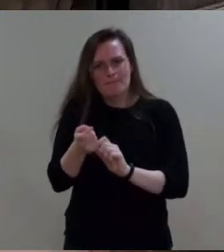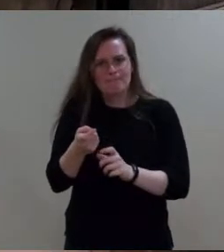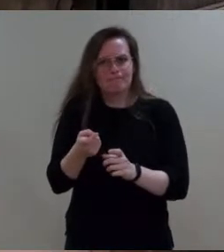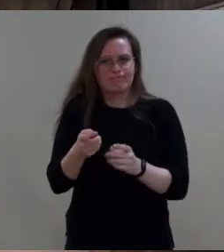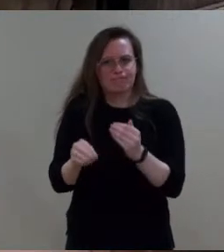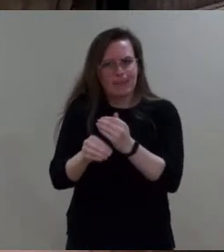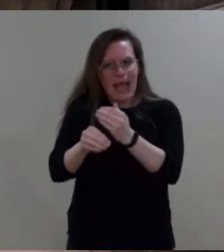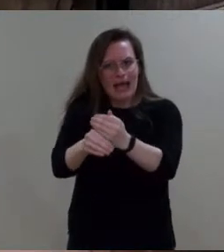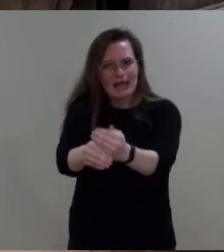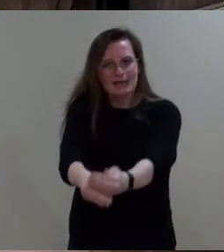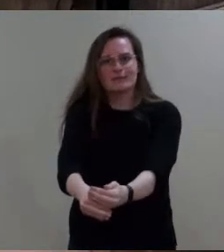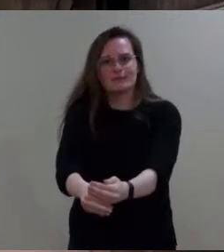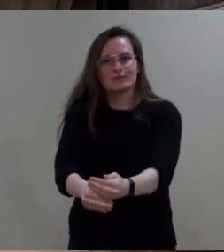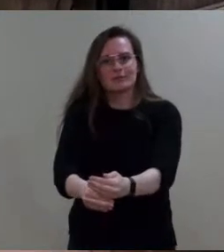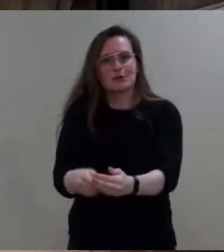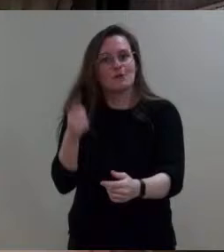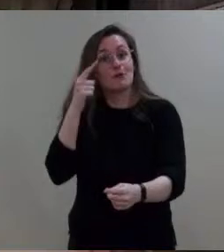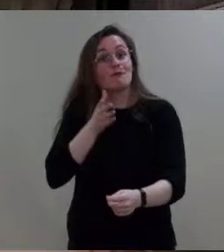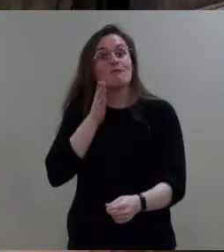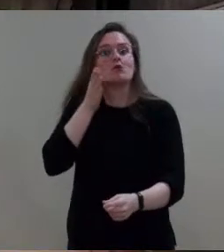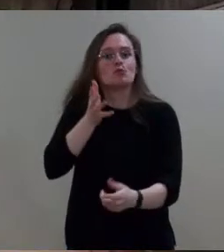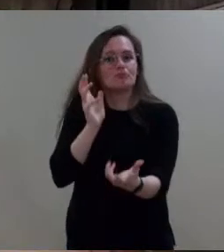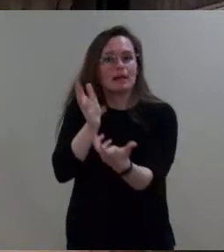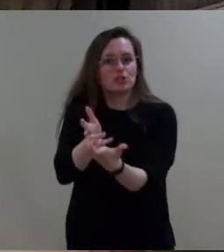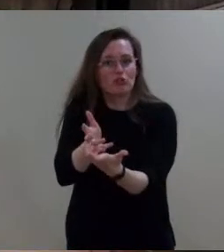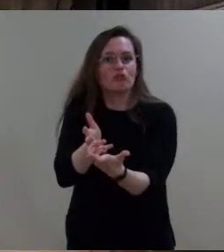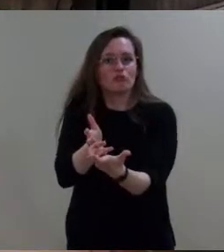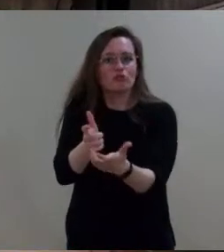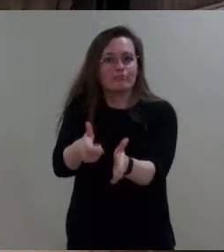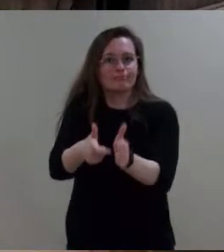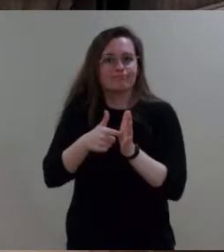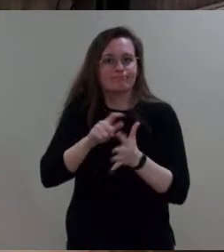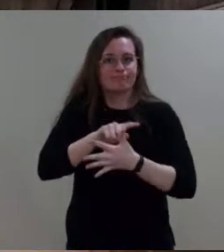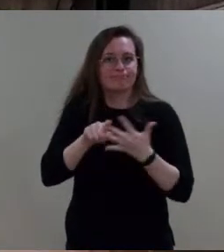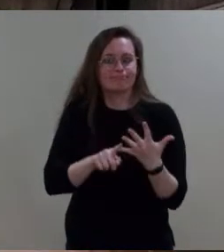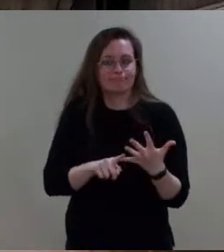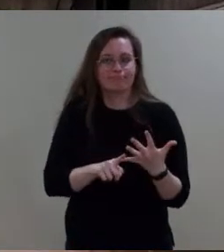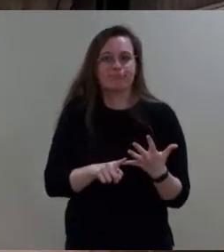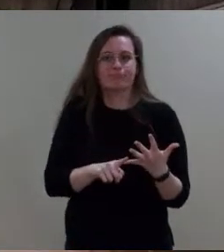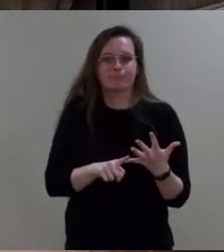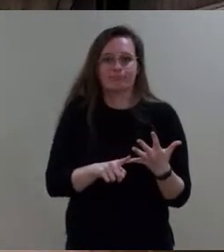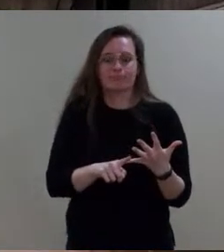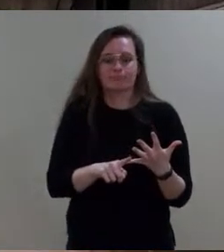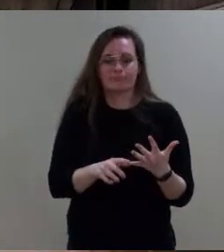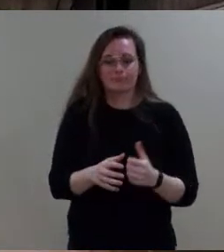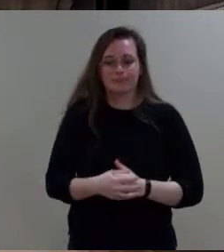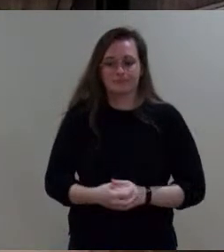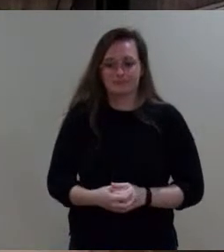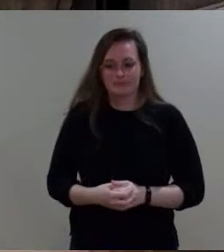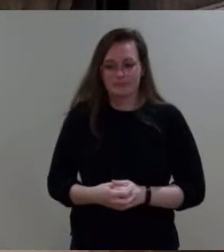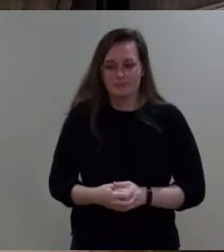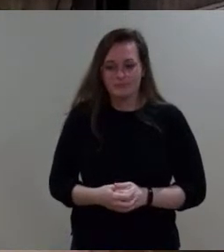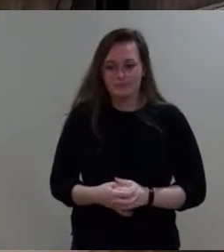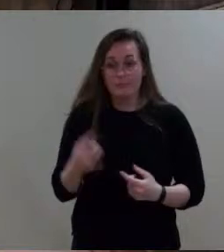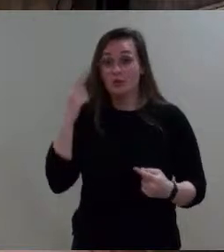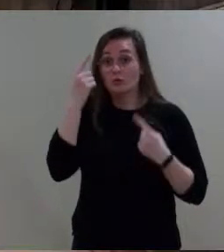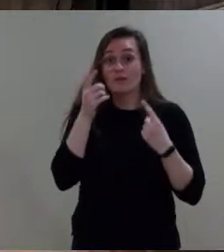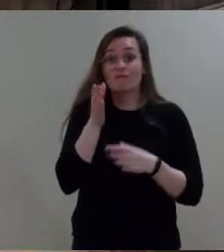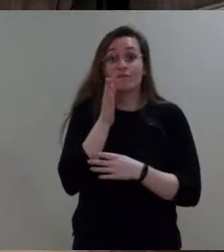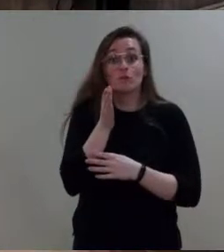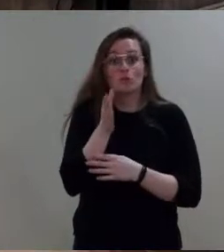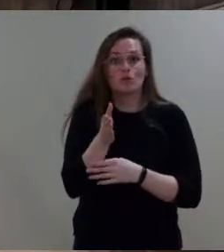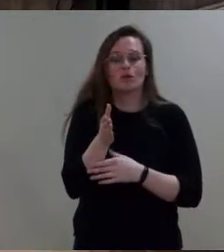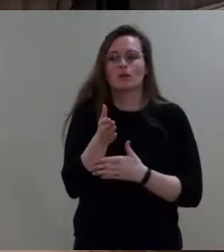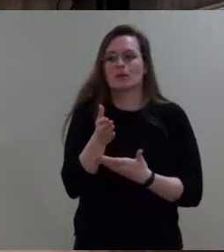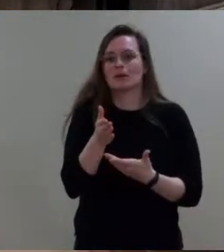which is trying to jump up the transfers to cover what we expect to be the requirements for public works equipment